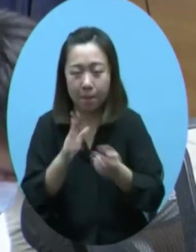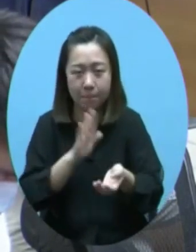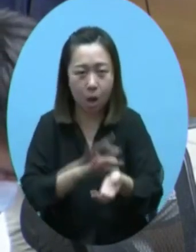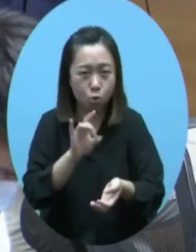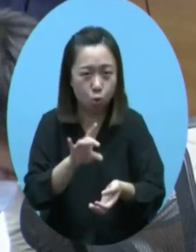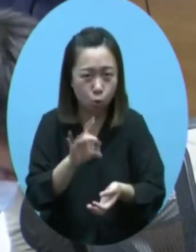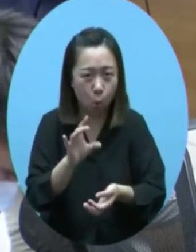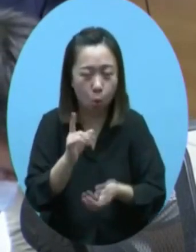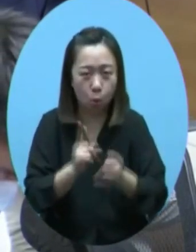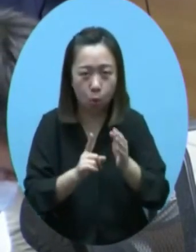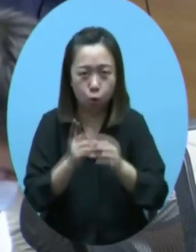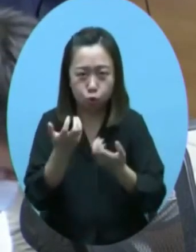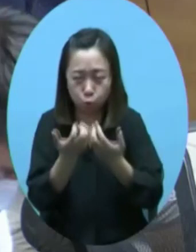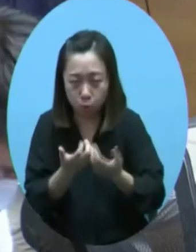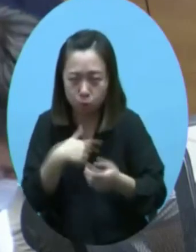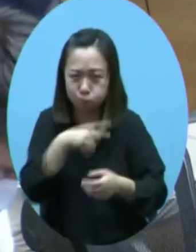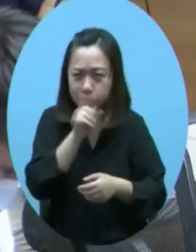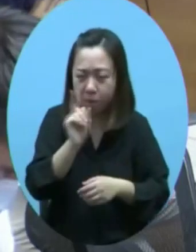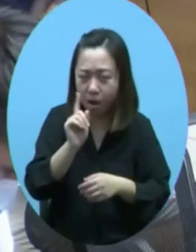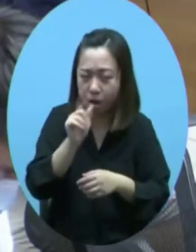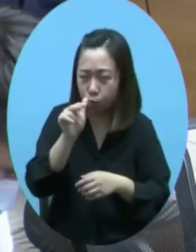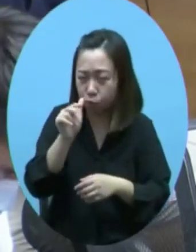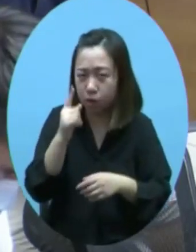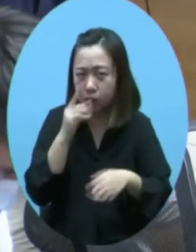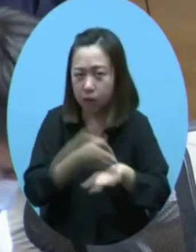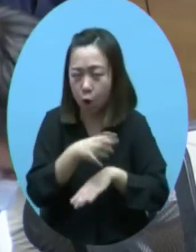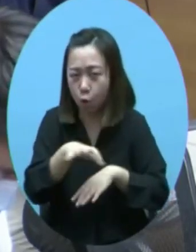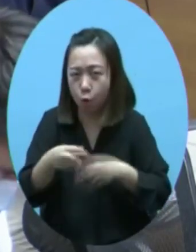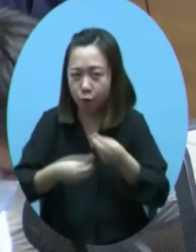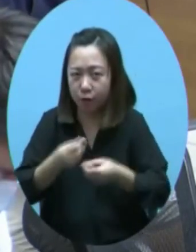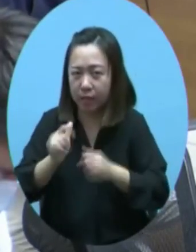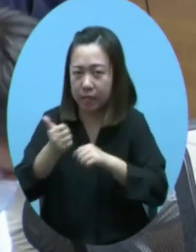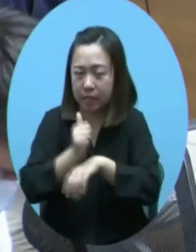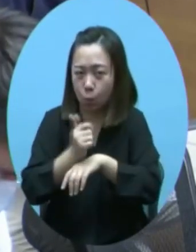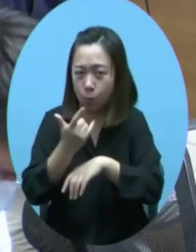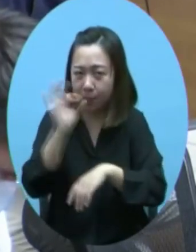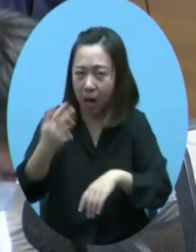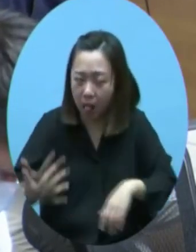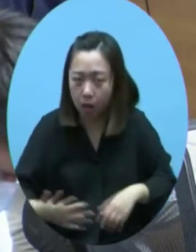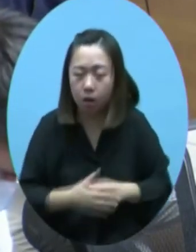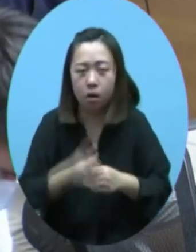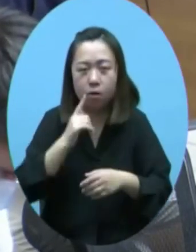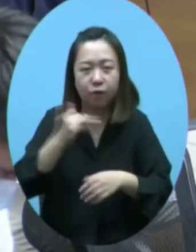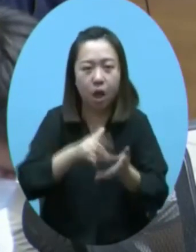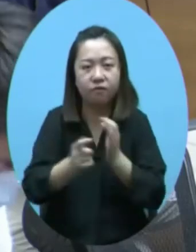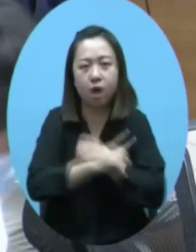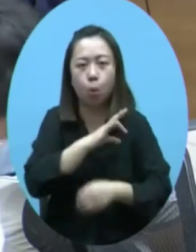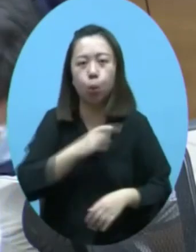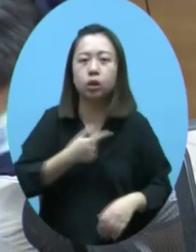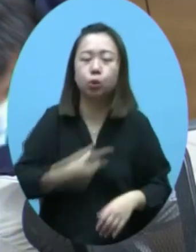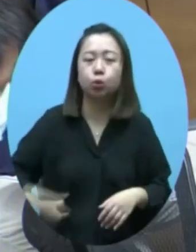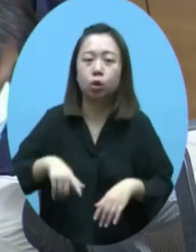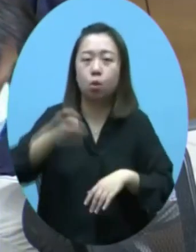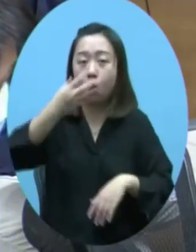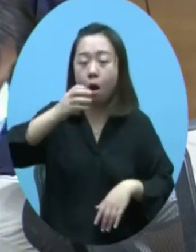the community spread right now? And also, thirdly, some lawmakers have proposed universal testing for people in Hong Kong.